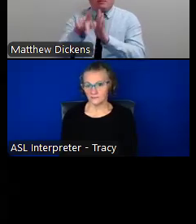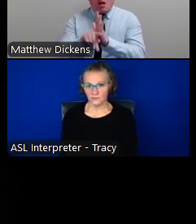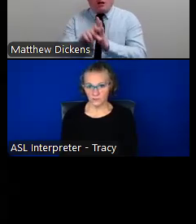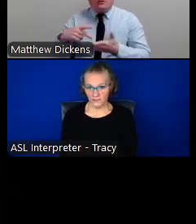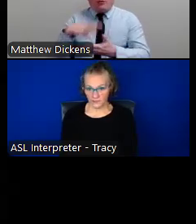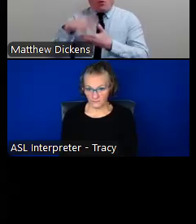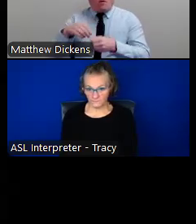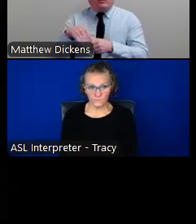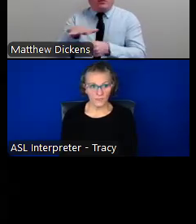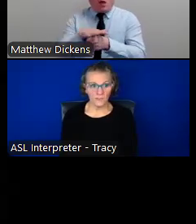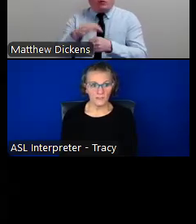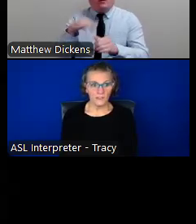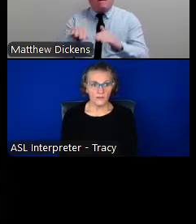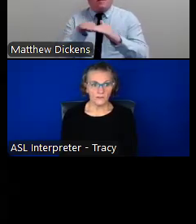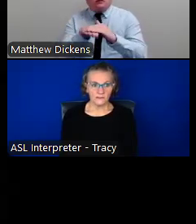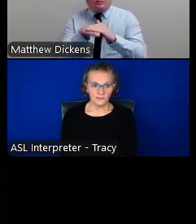and self-determination.